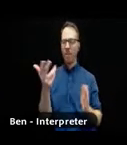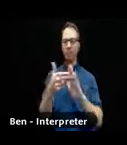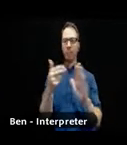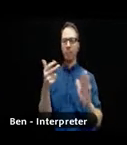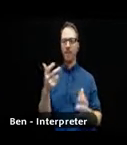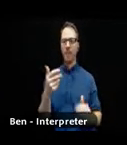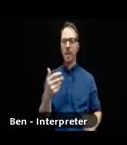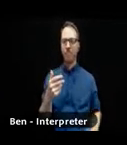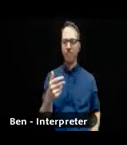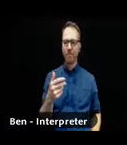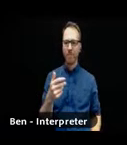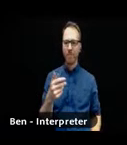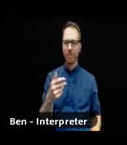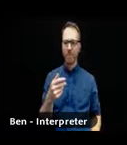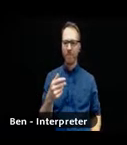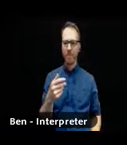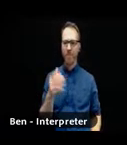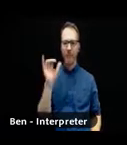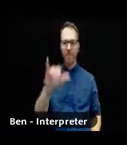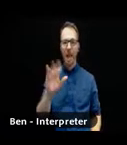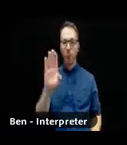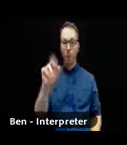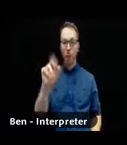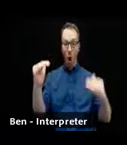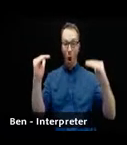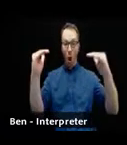what? If that's the bar, then